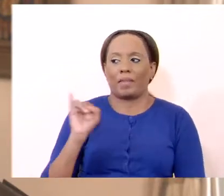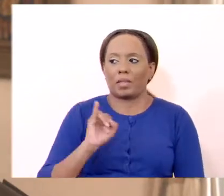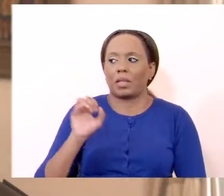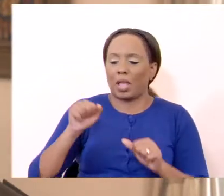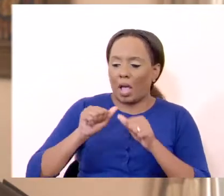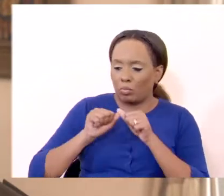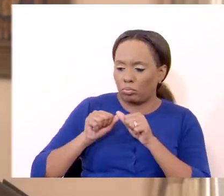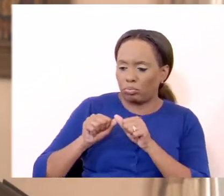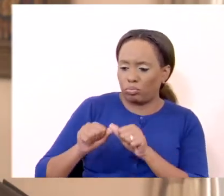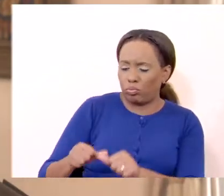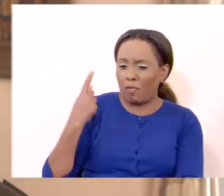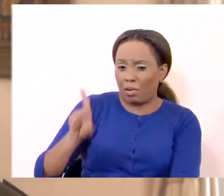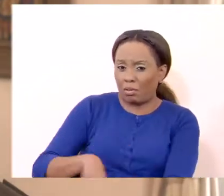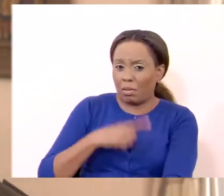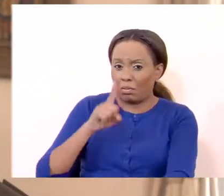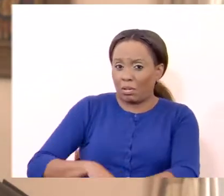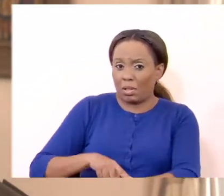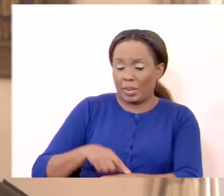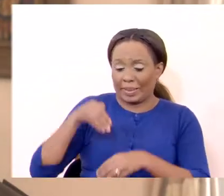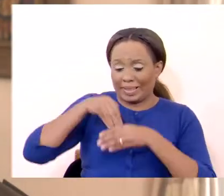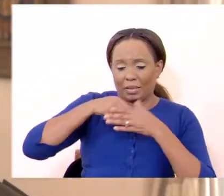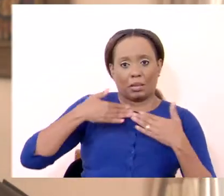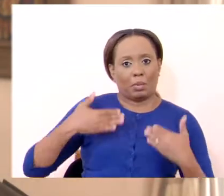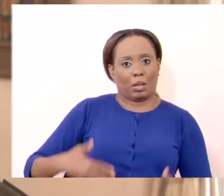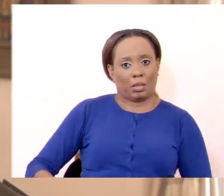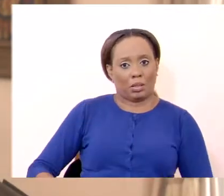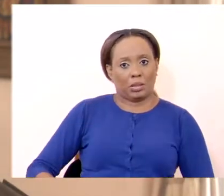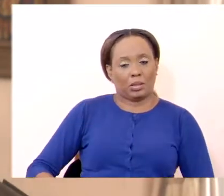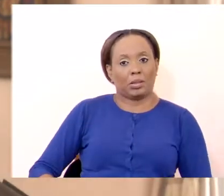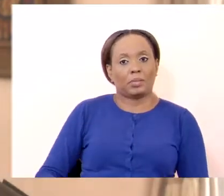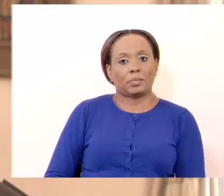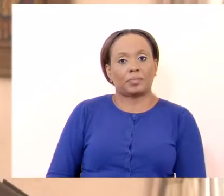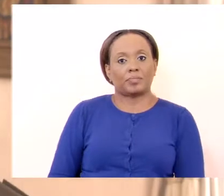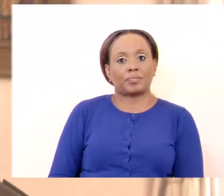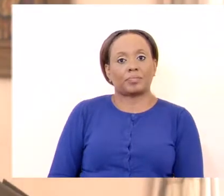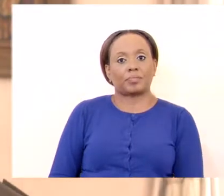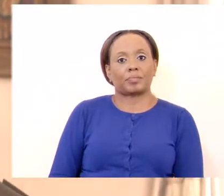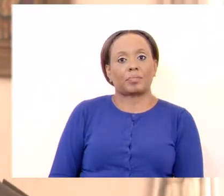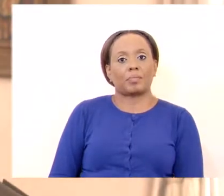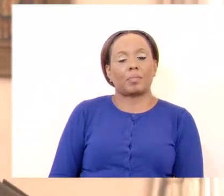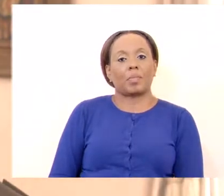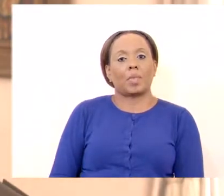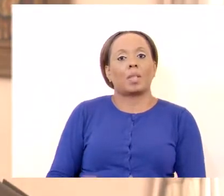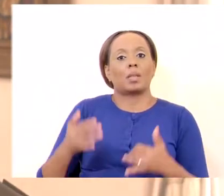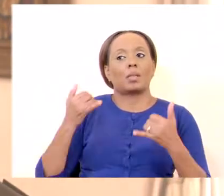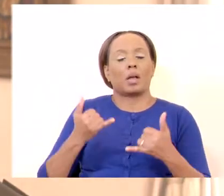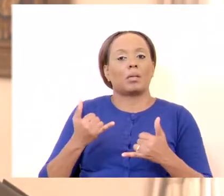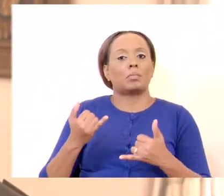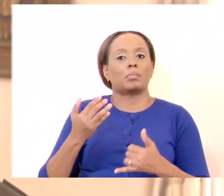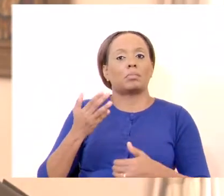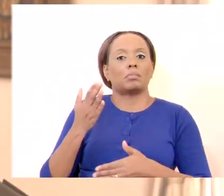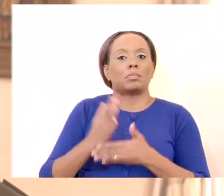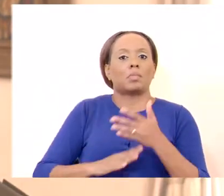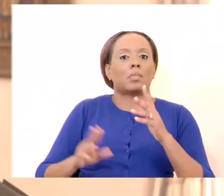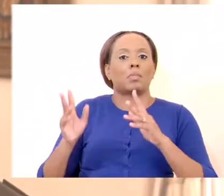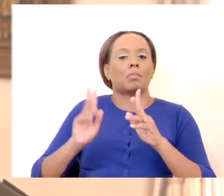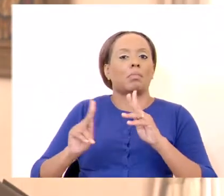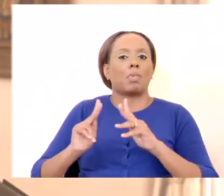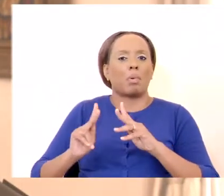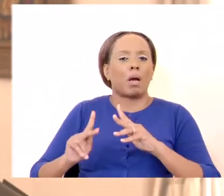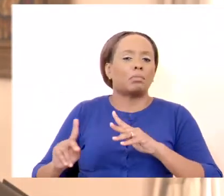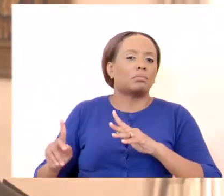people for a long time. It now seems to be emerging that some people may not have such a difficult